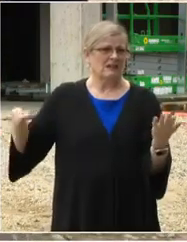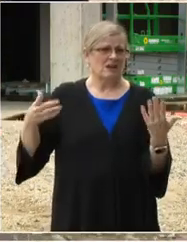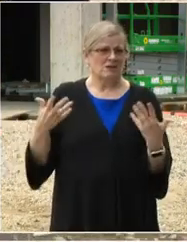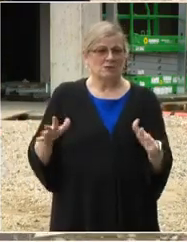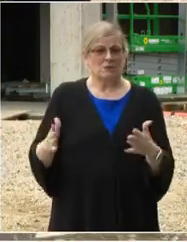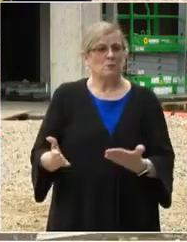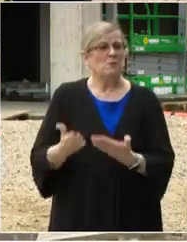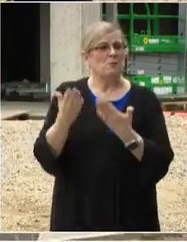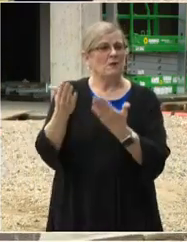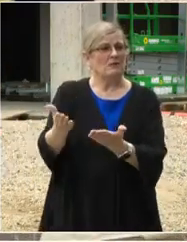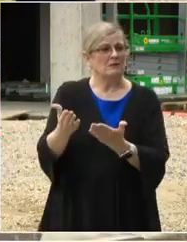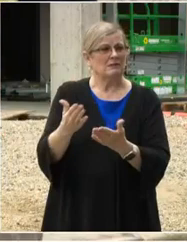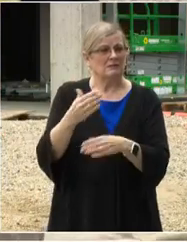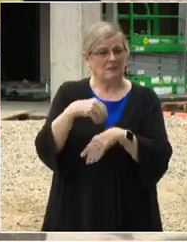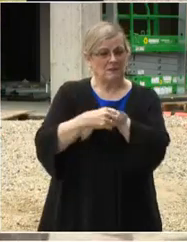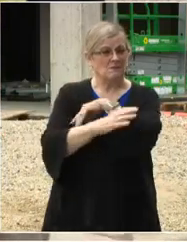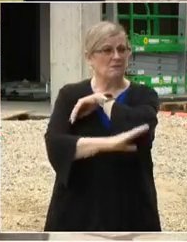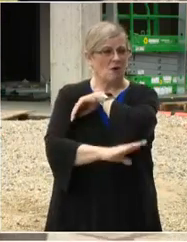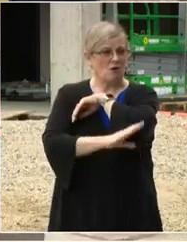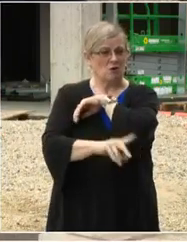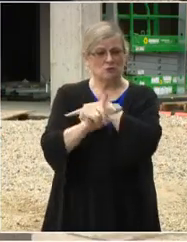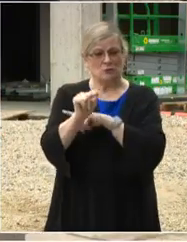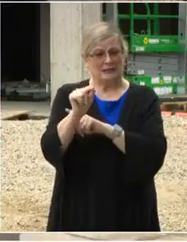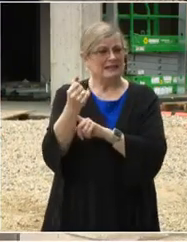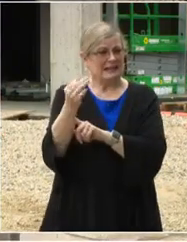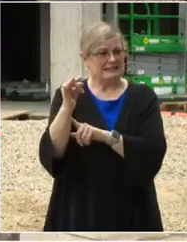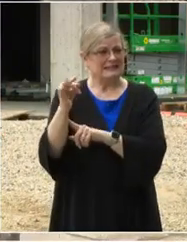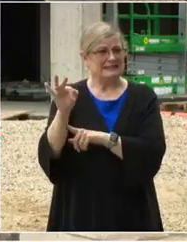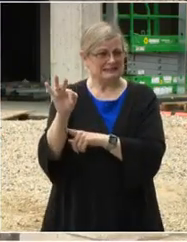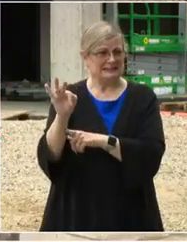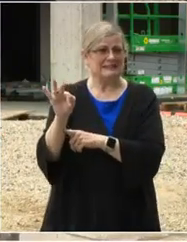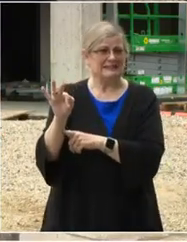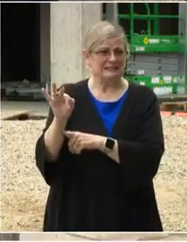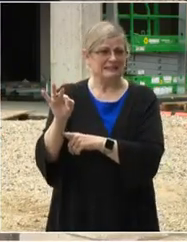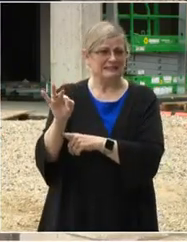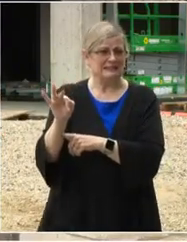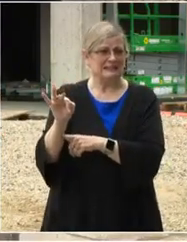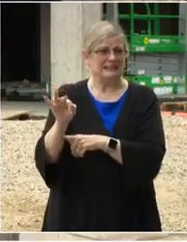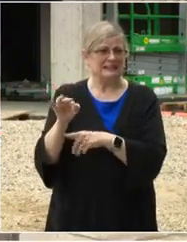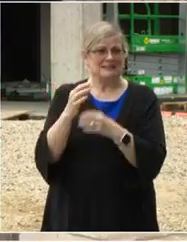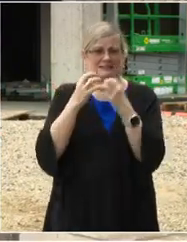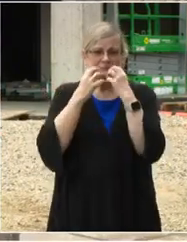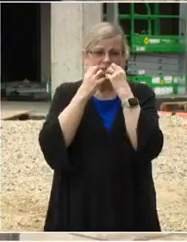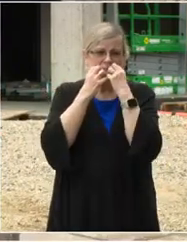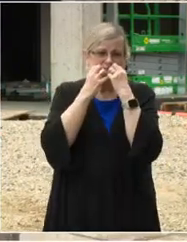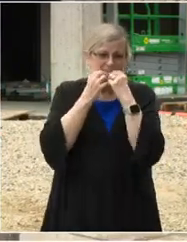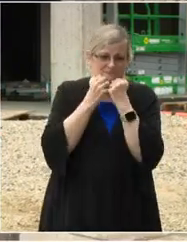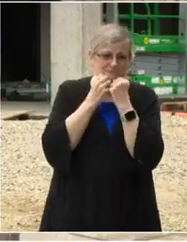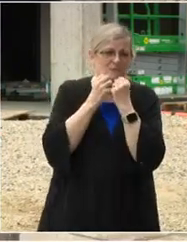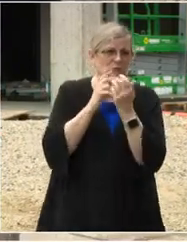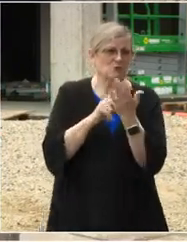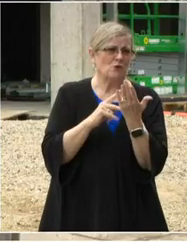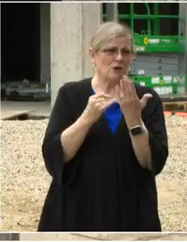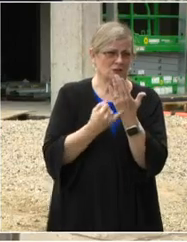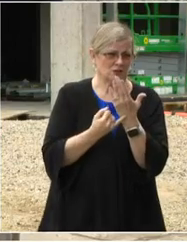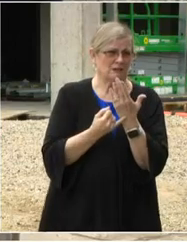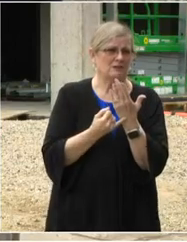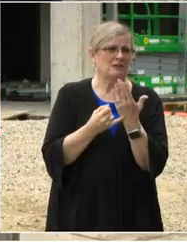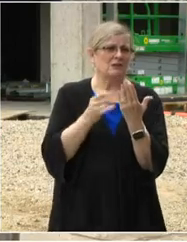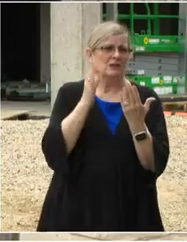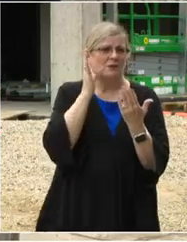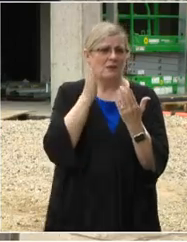in the fall of 2019. Particularly the preservation project is one that is going to help